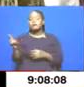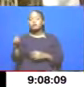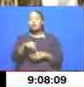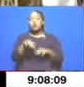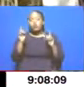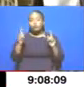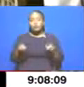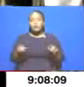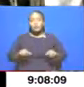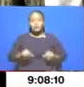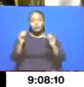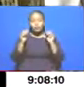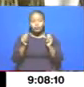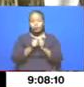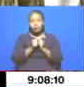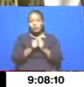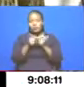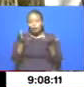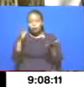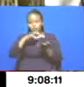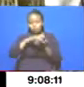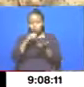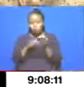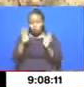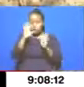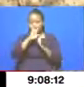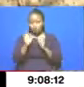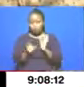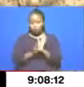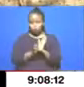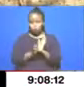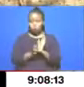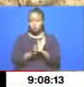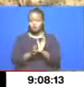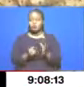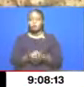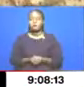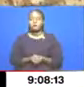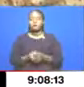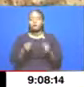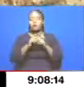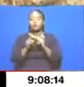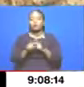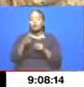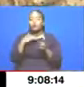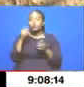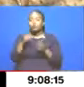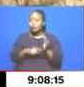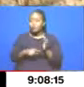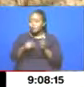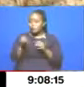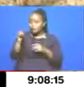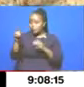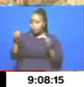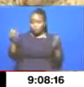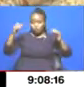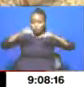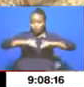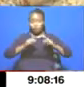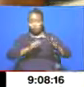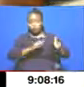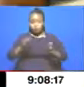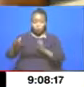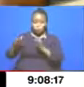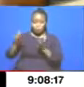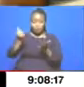status the way it is in the Constitution right now. The one-day sensitization forum, organized by the Office of the Registrar of